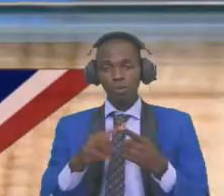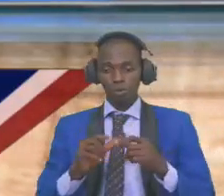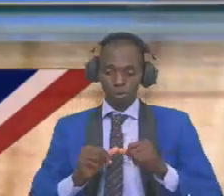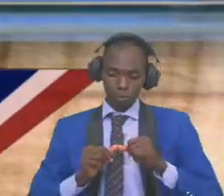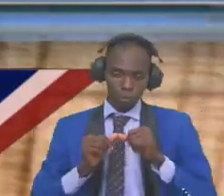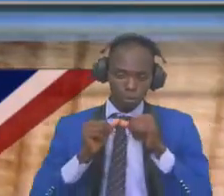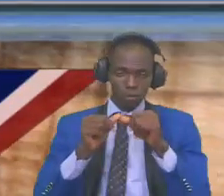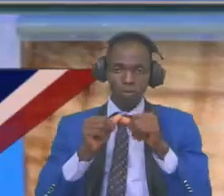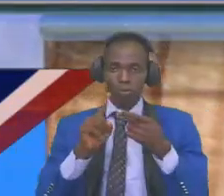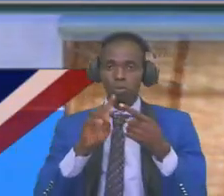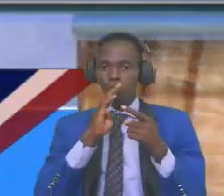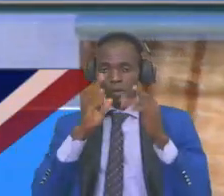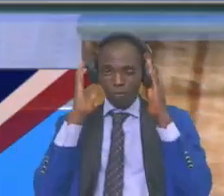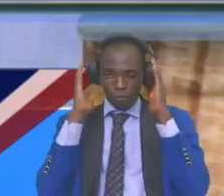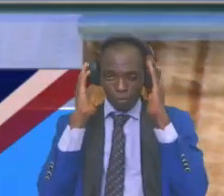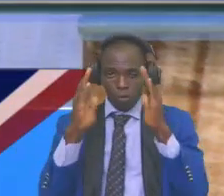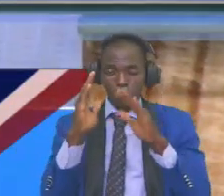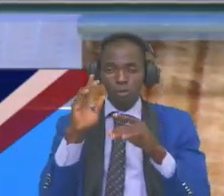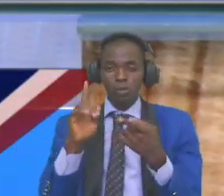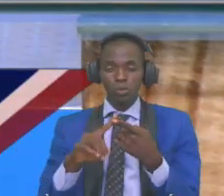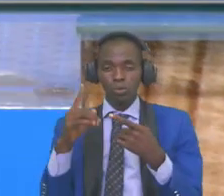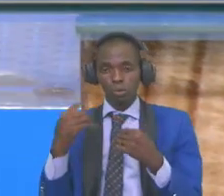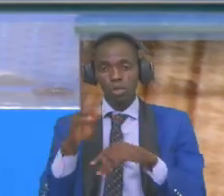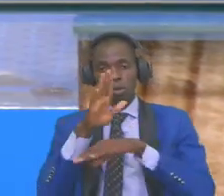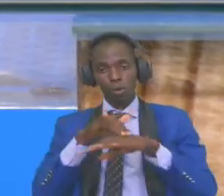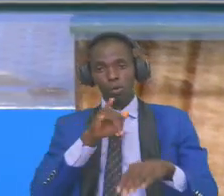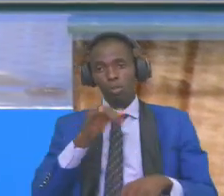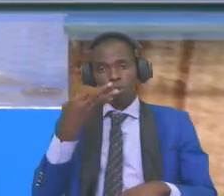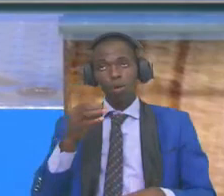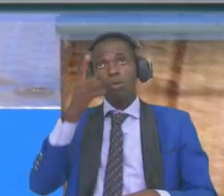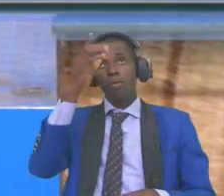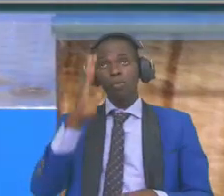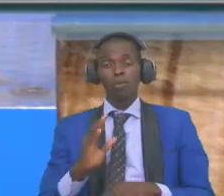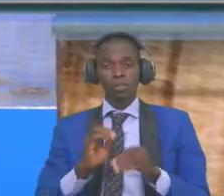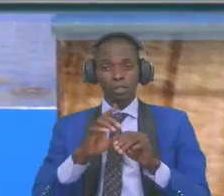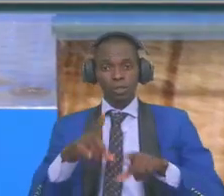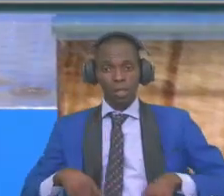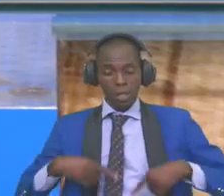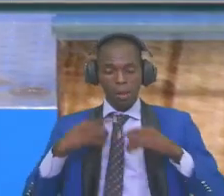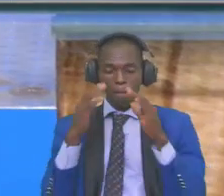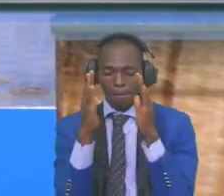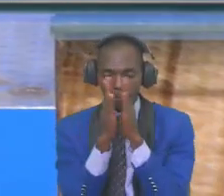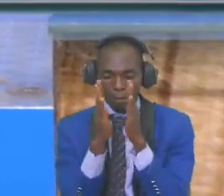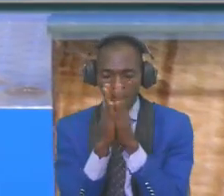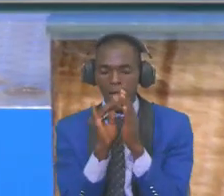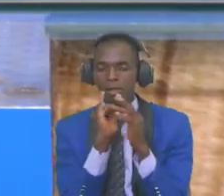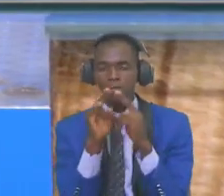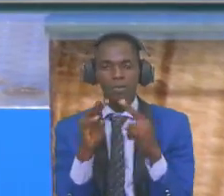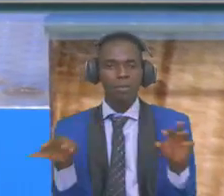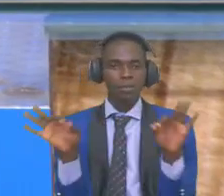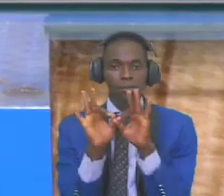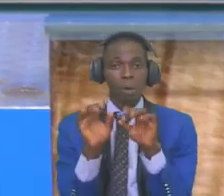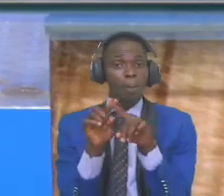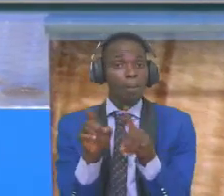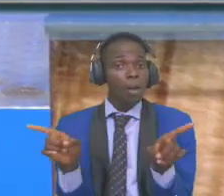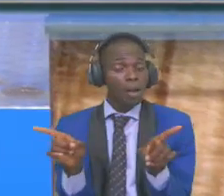remain focused as to the calling of God in your life, prayer is important. But